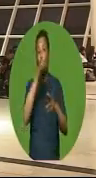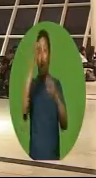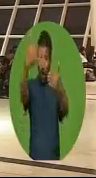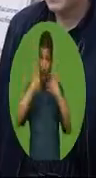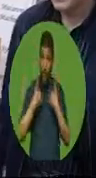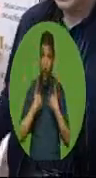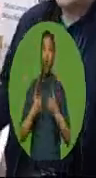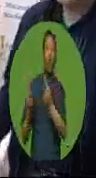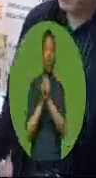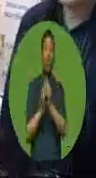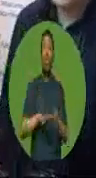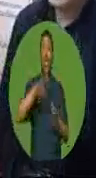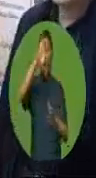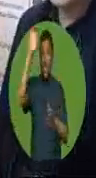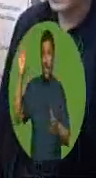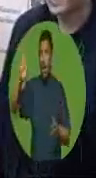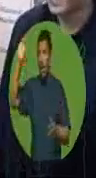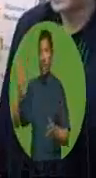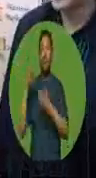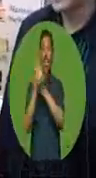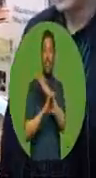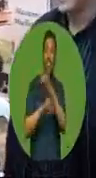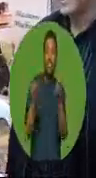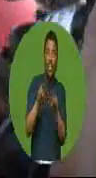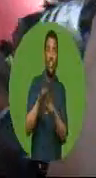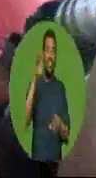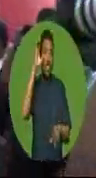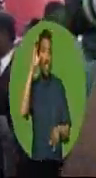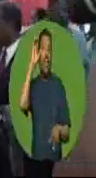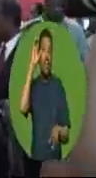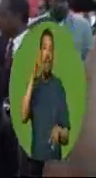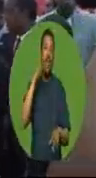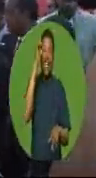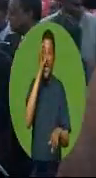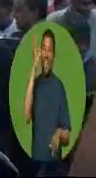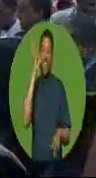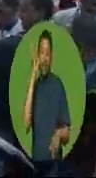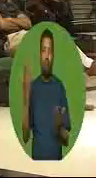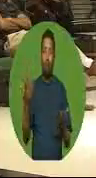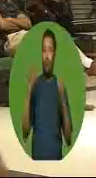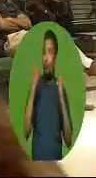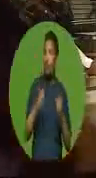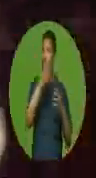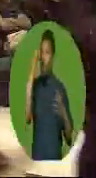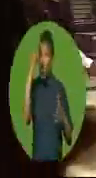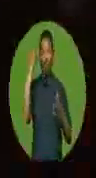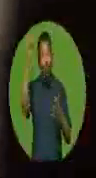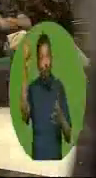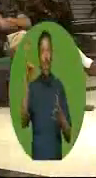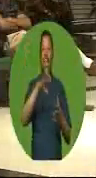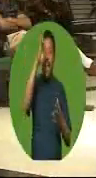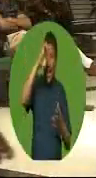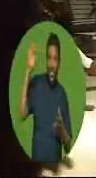has with Asian countries such as China and India could be the reason for